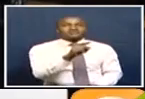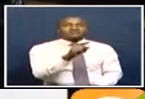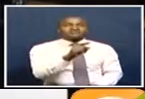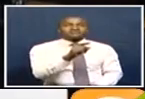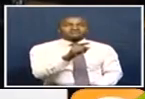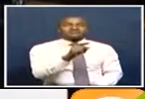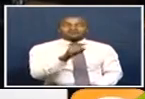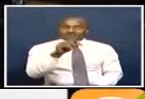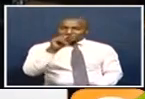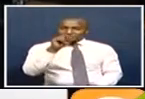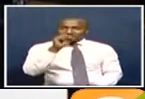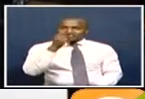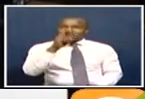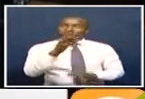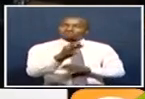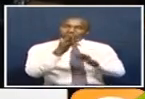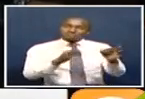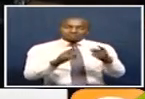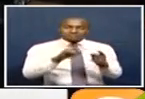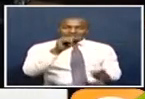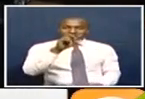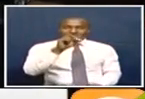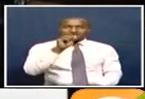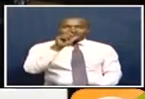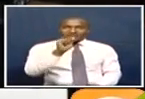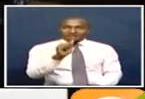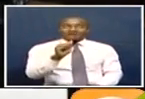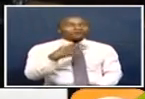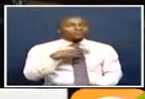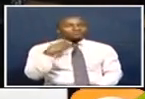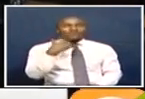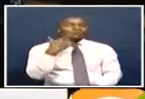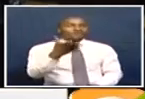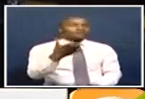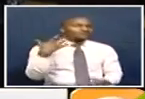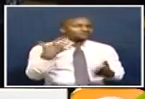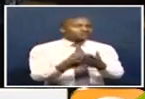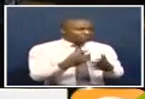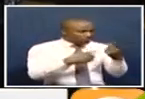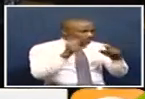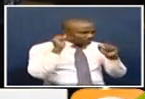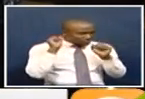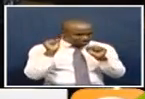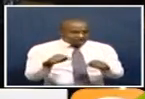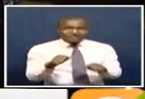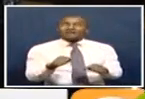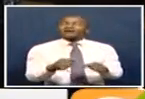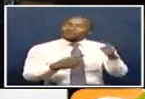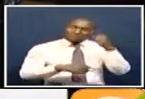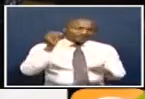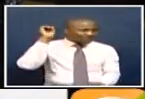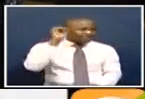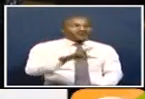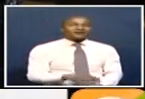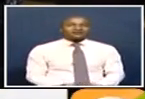Sharif Nasir. He replaced Ronald Ngala. He replaced those people who are there. He's going to win? Oh, with an overwhelming majority.